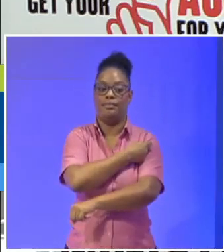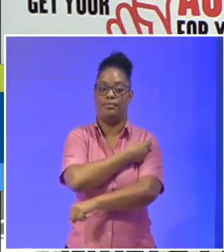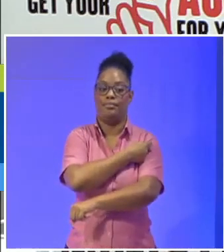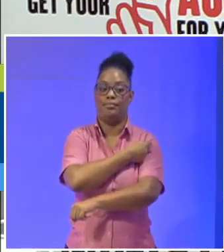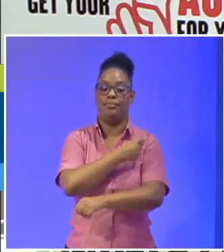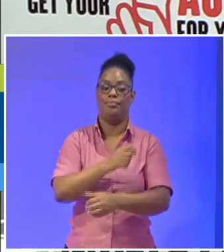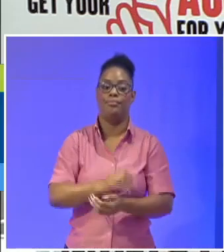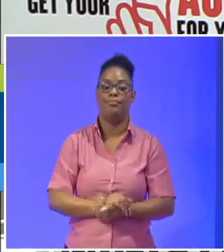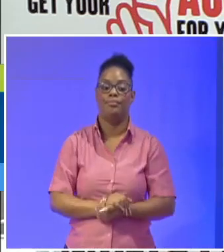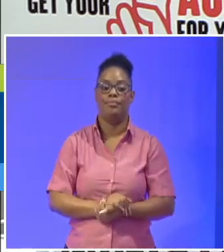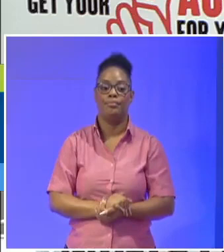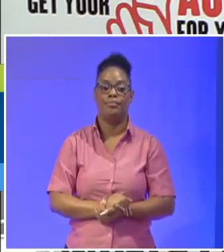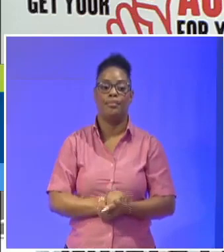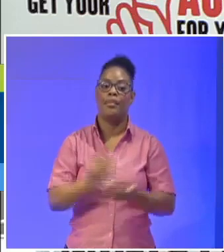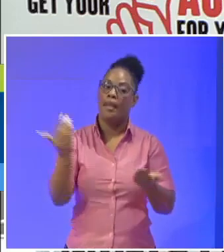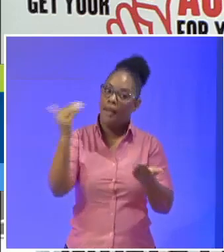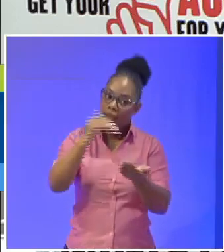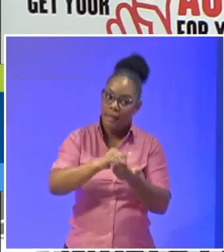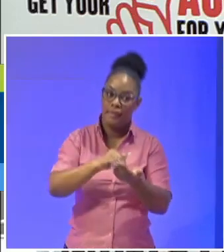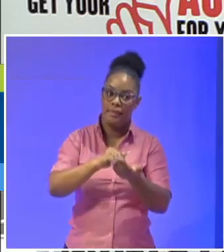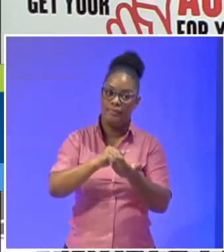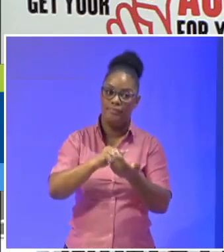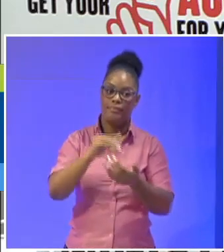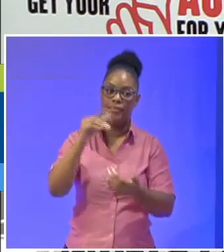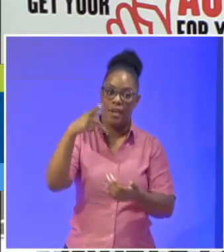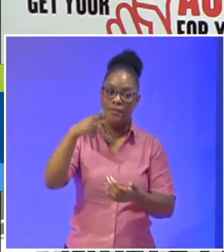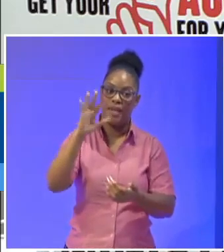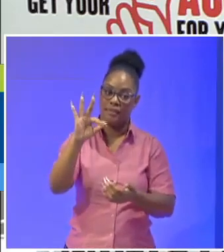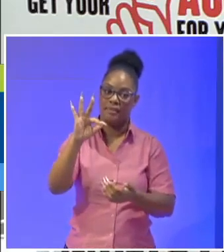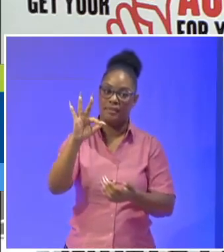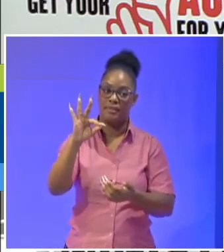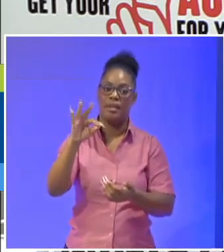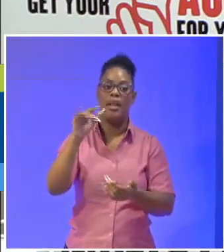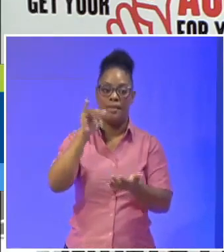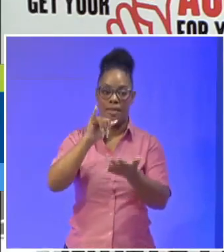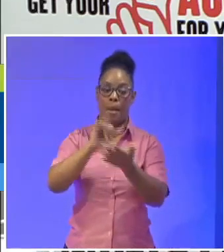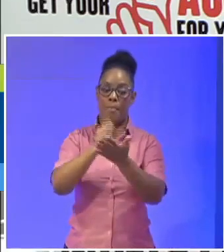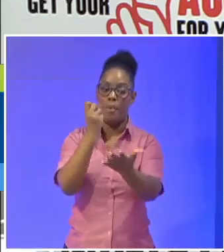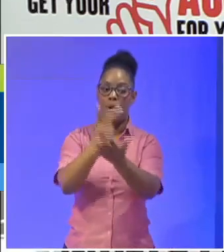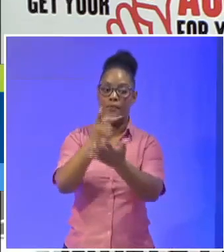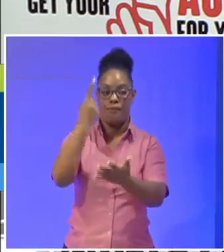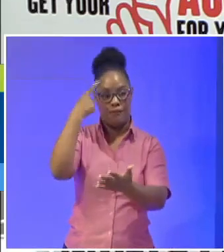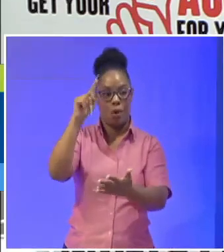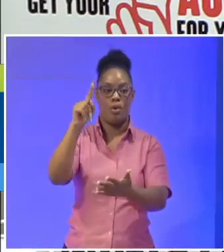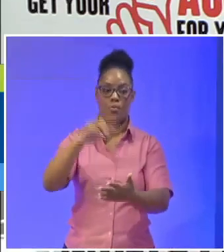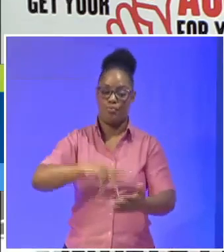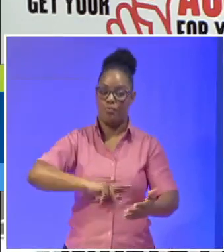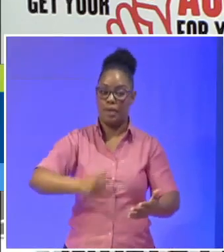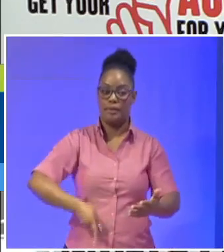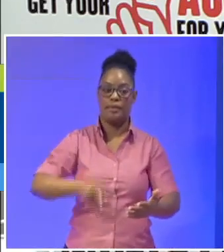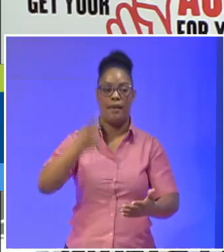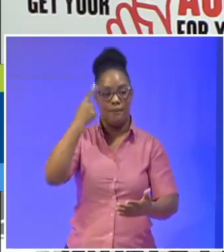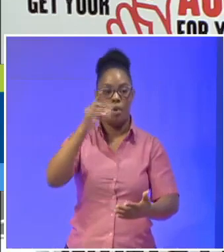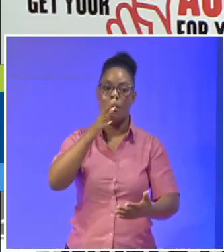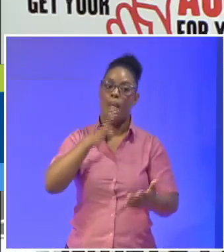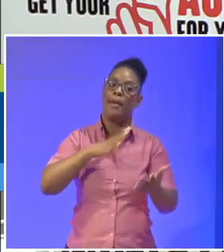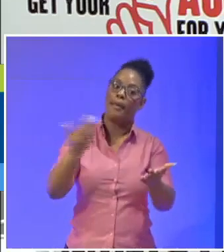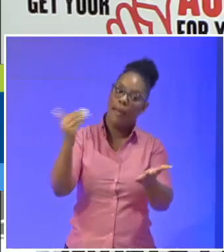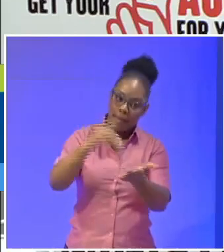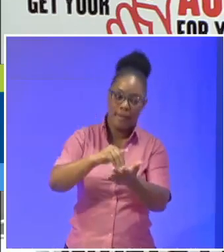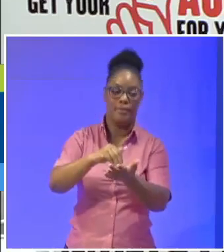And again, that is with Pfizer because that has been approved for pregnant women CMO. So again, for the pregnant